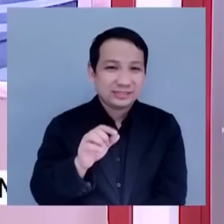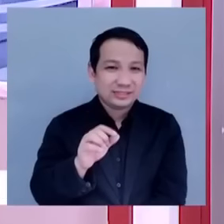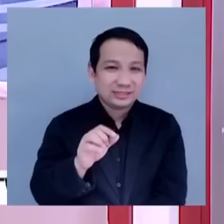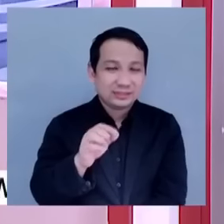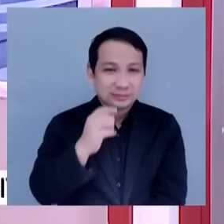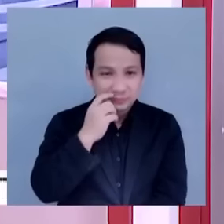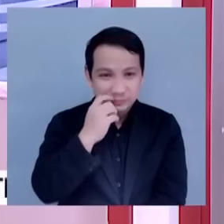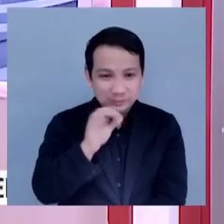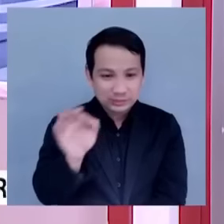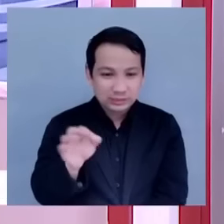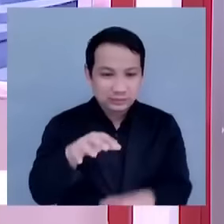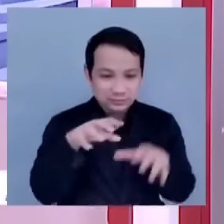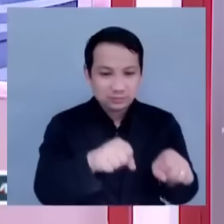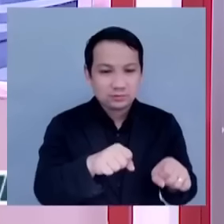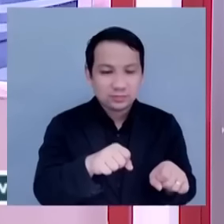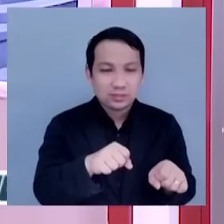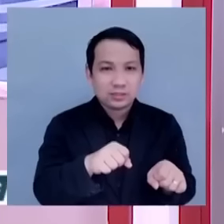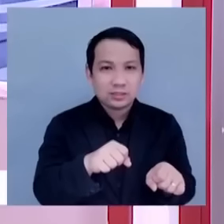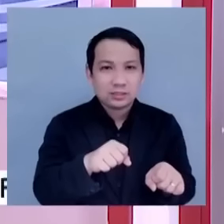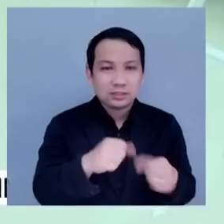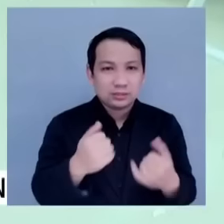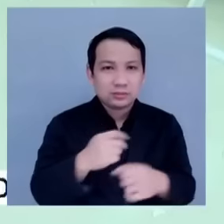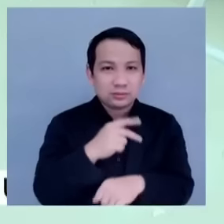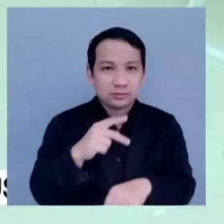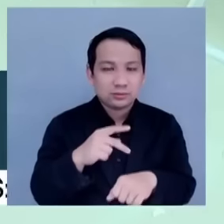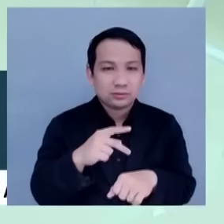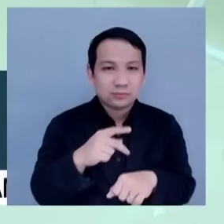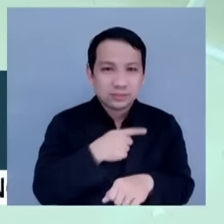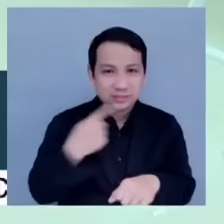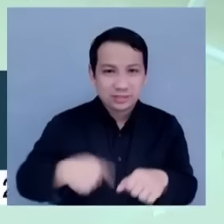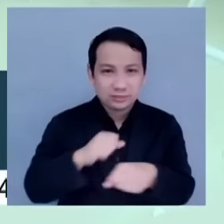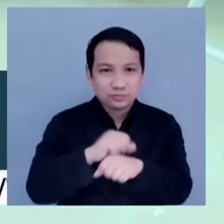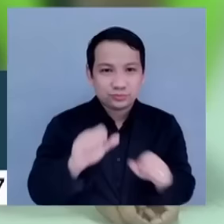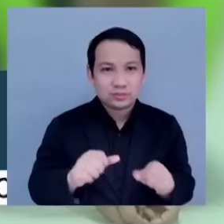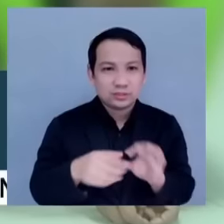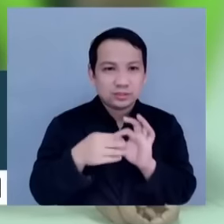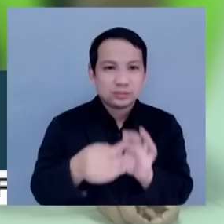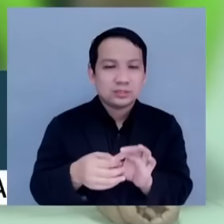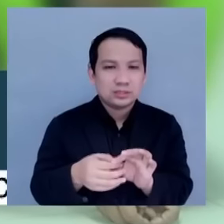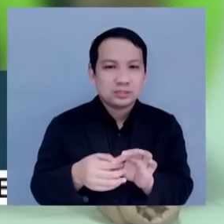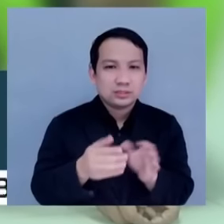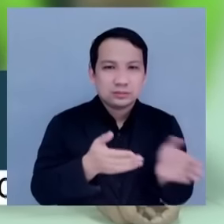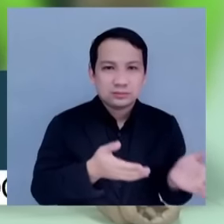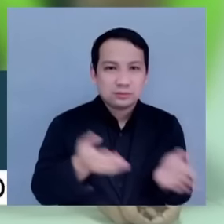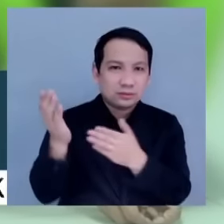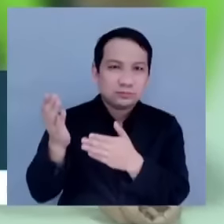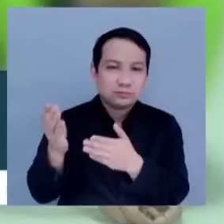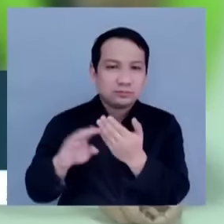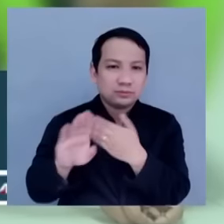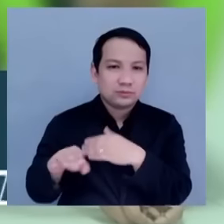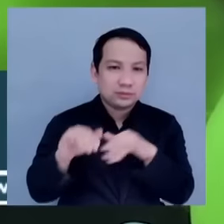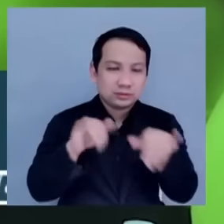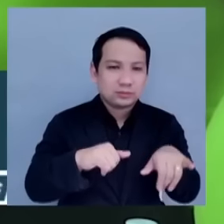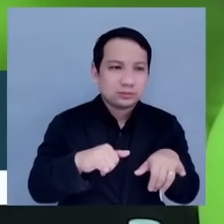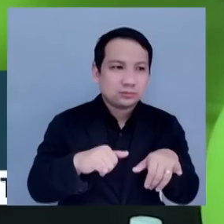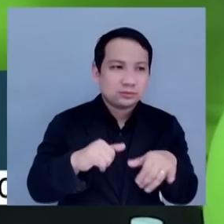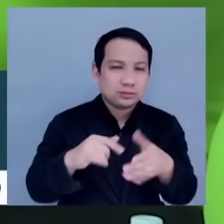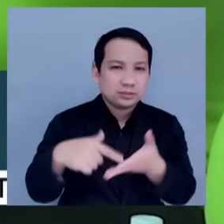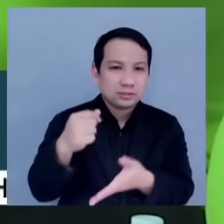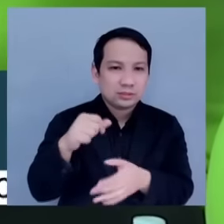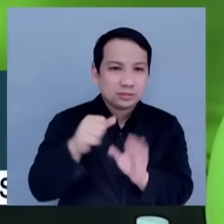the Philippines deported to China this morning. The workers were apprehended in raids on POGO scam hubs in Bamban, Tarlac and in